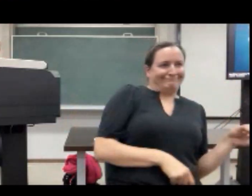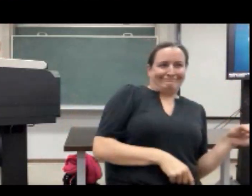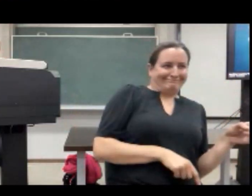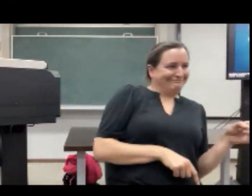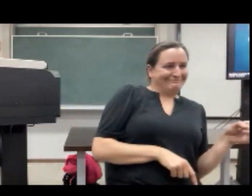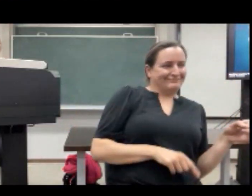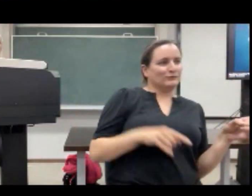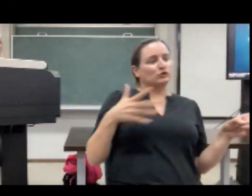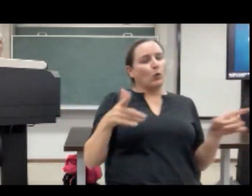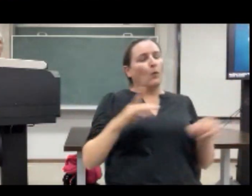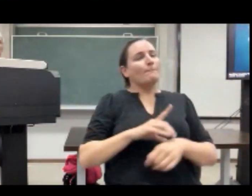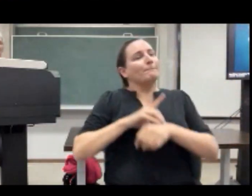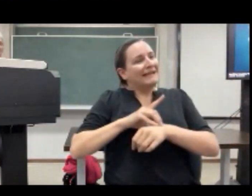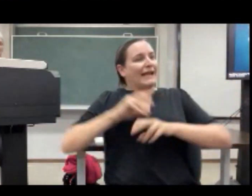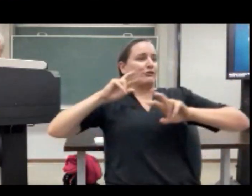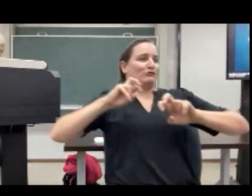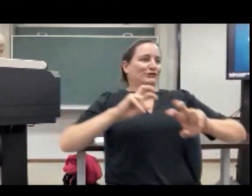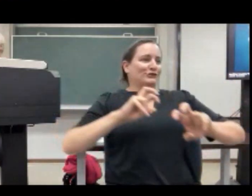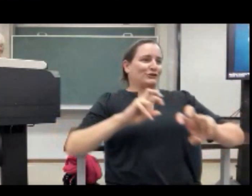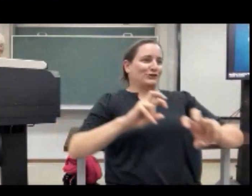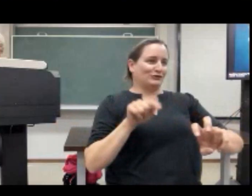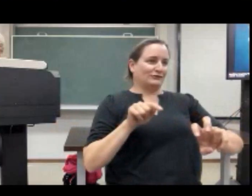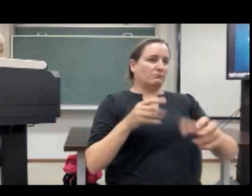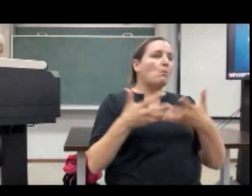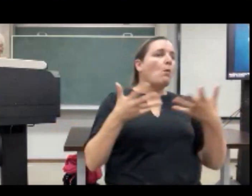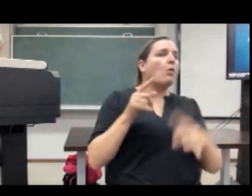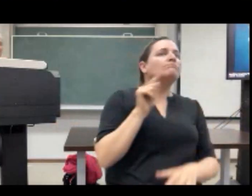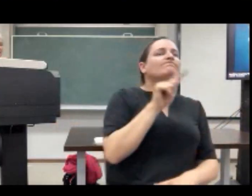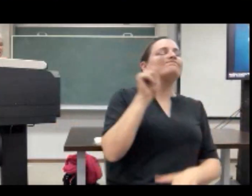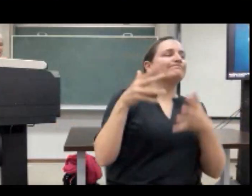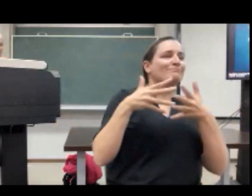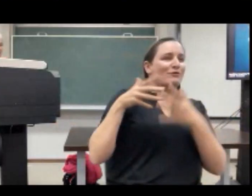research has been done in the USA by medical staff.